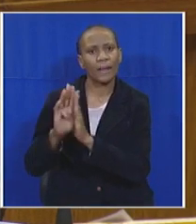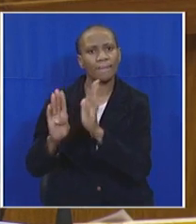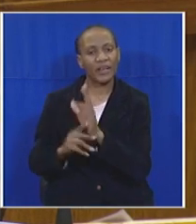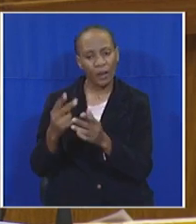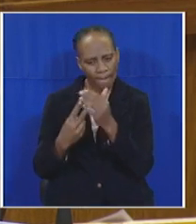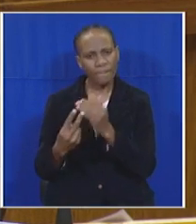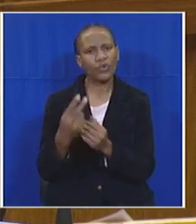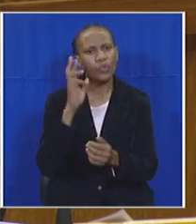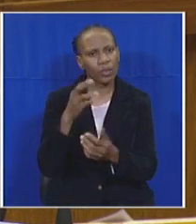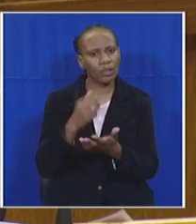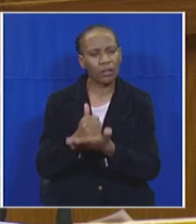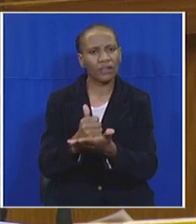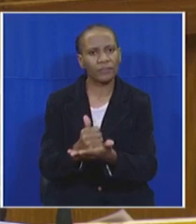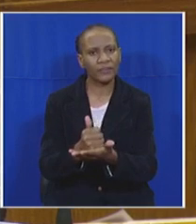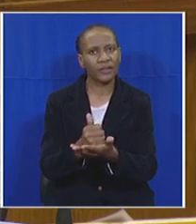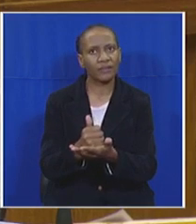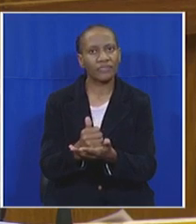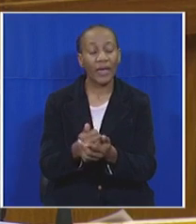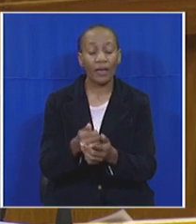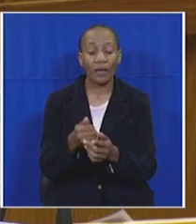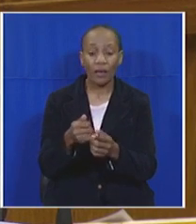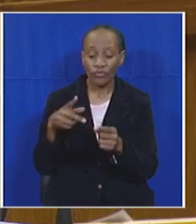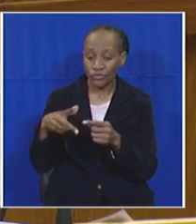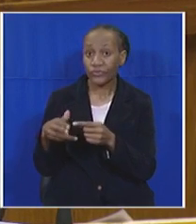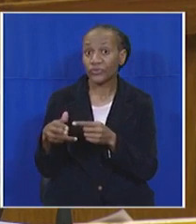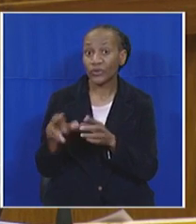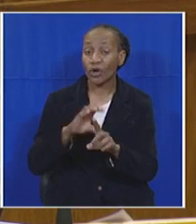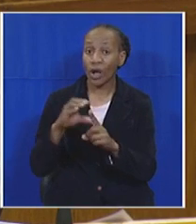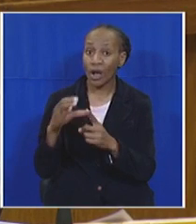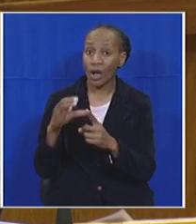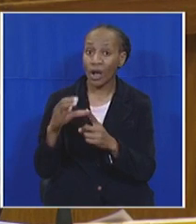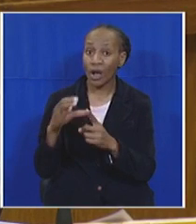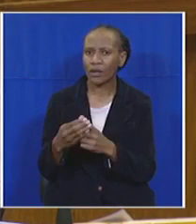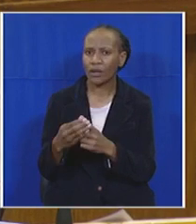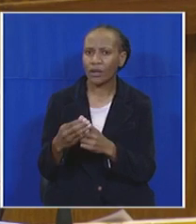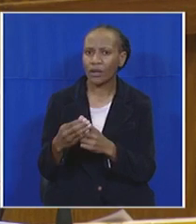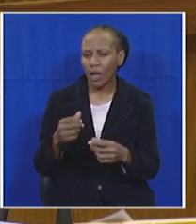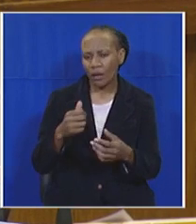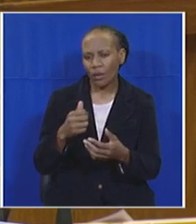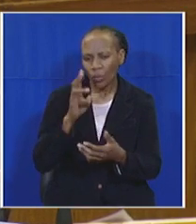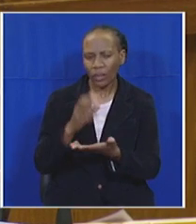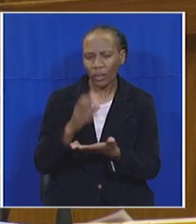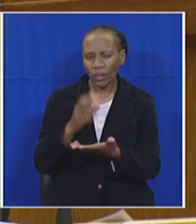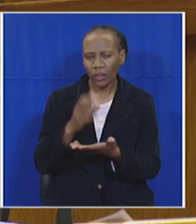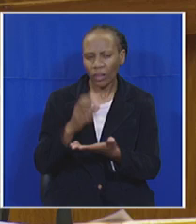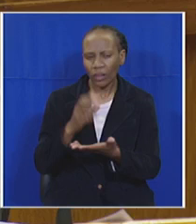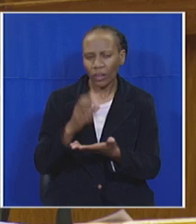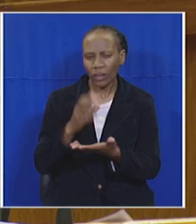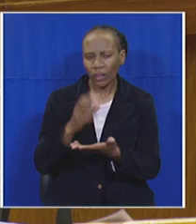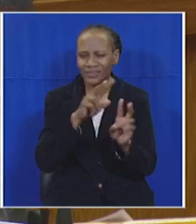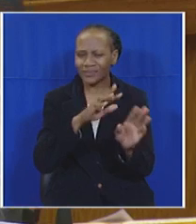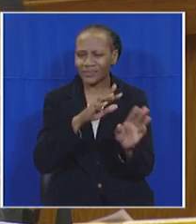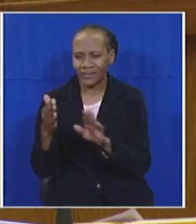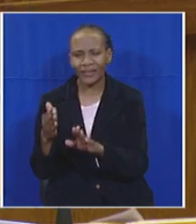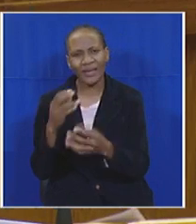regulate the cultural initiation practice so as to reduce the number of deaths emanated from this practice, as the